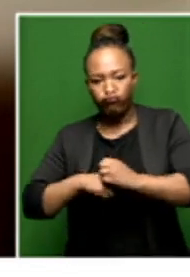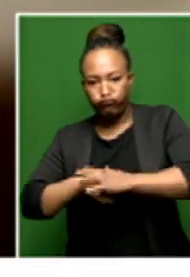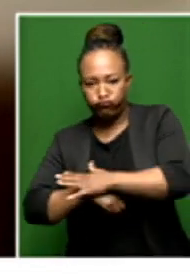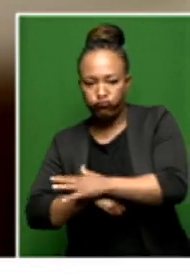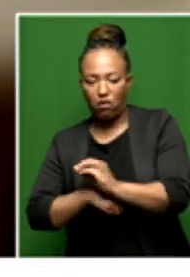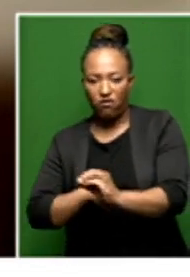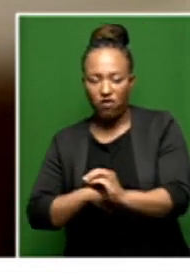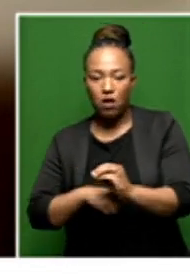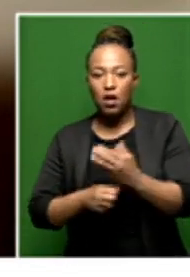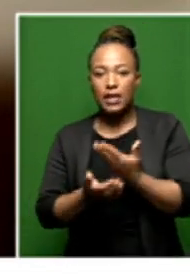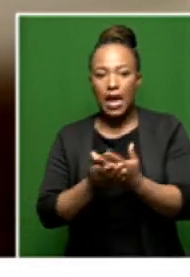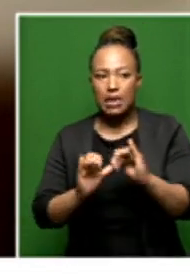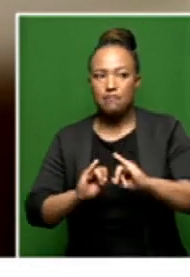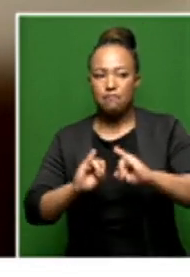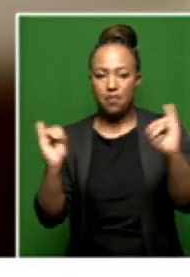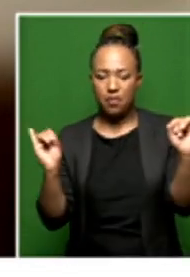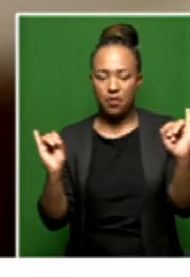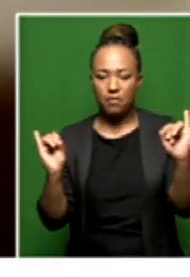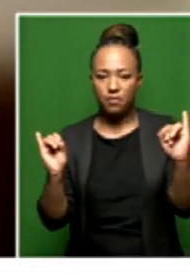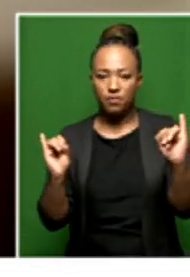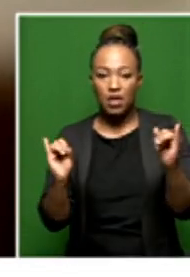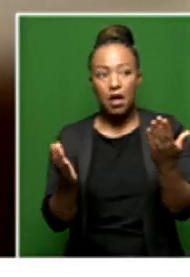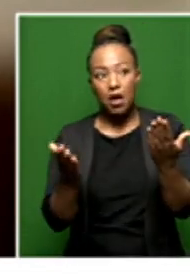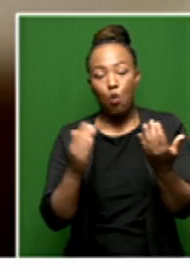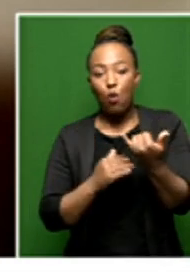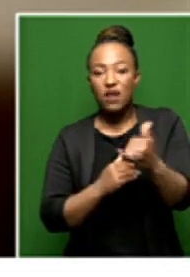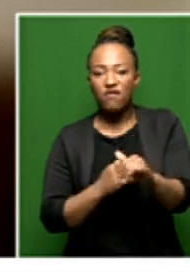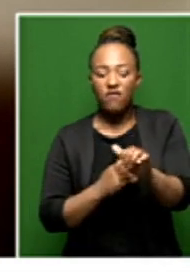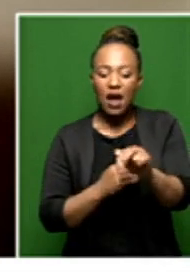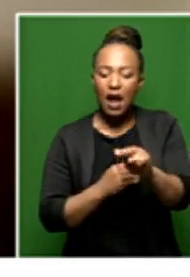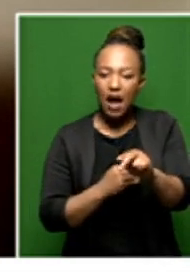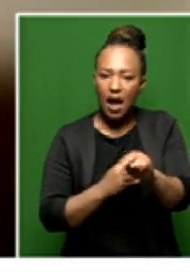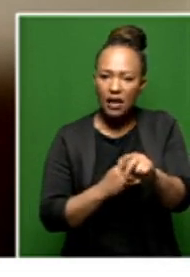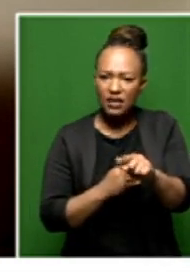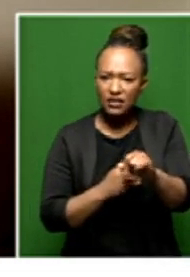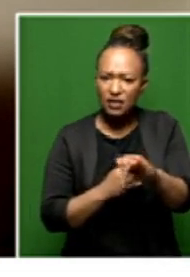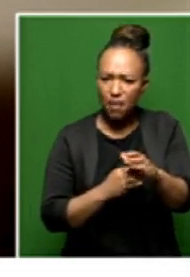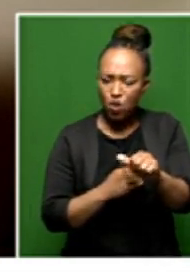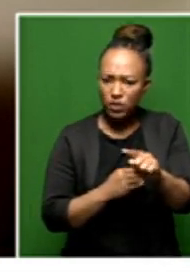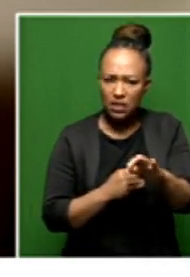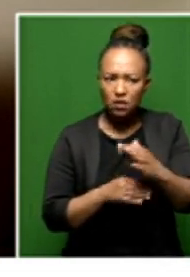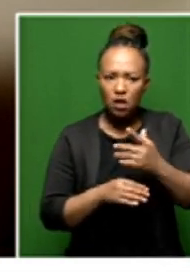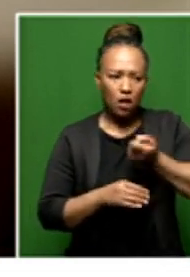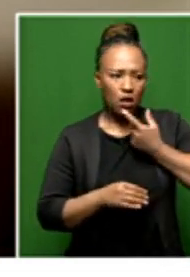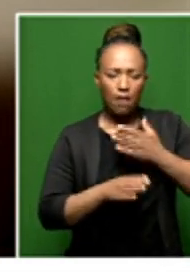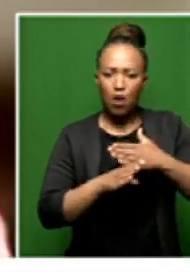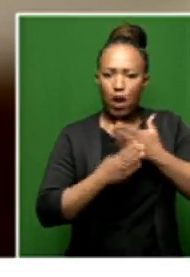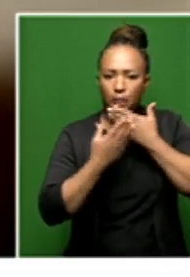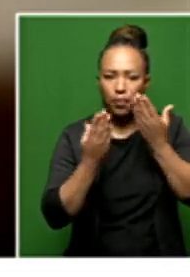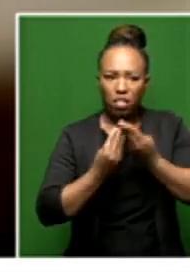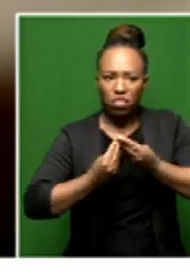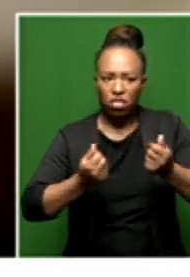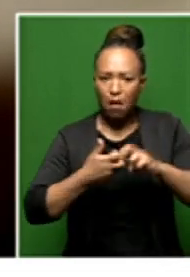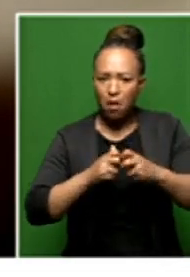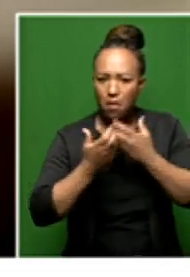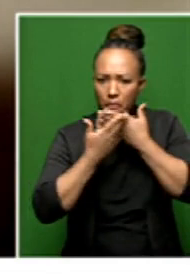becomes severe. What if the antibiotic that you take doesn't work anymore? And that's what really the crux of the matter. I'll just